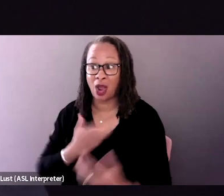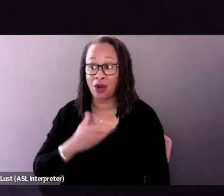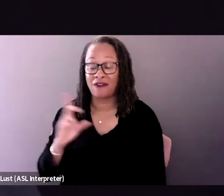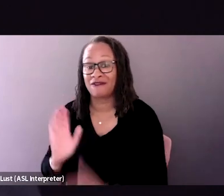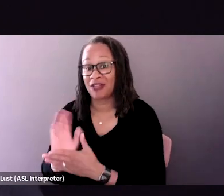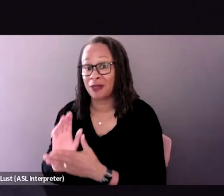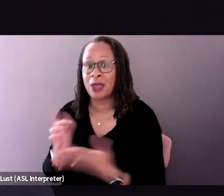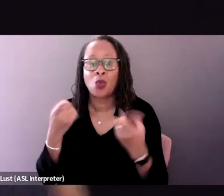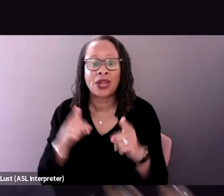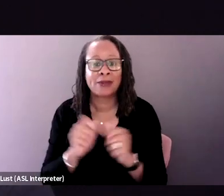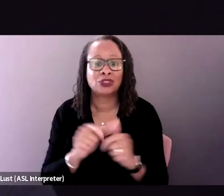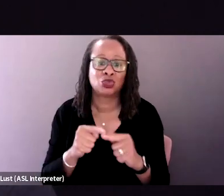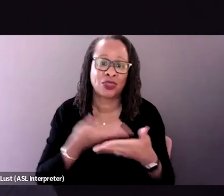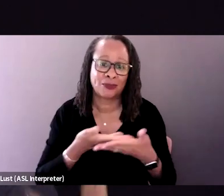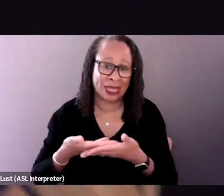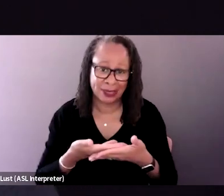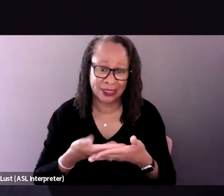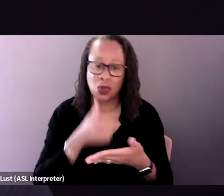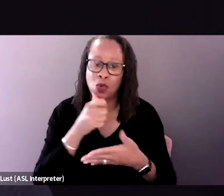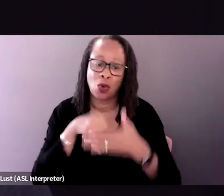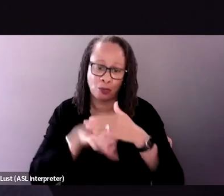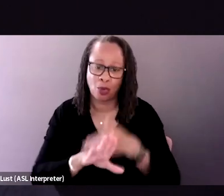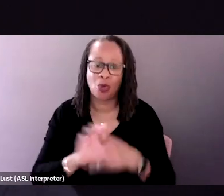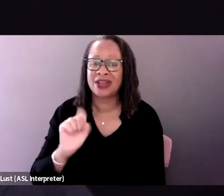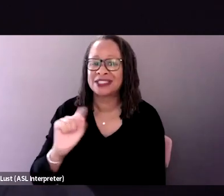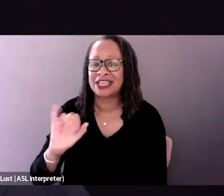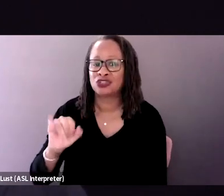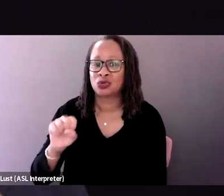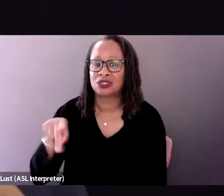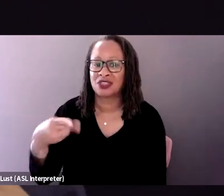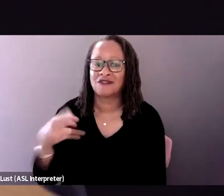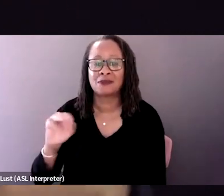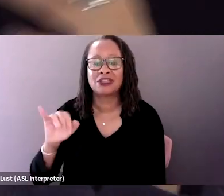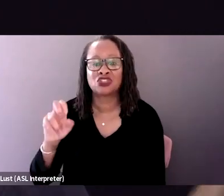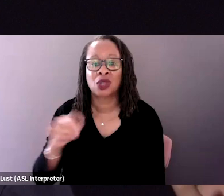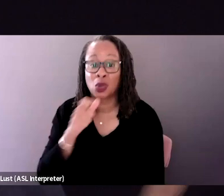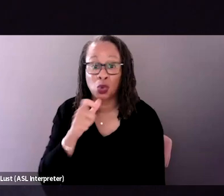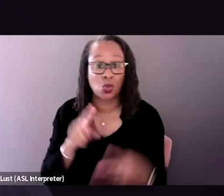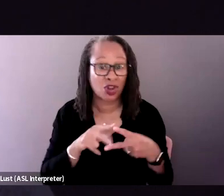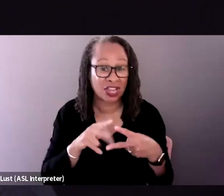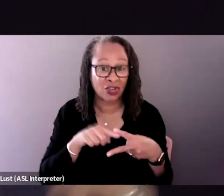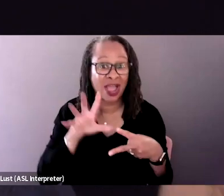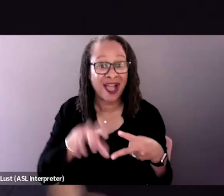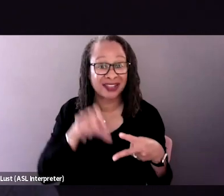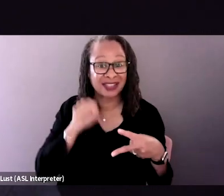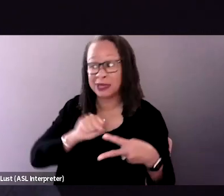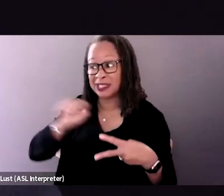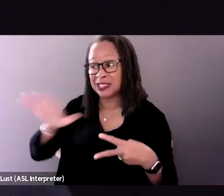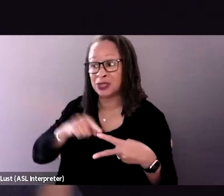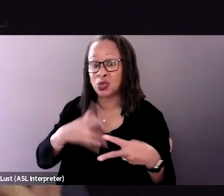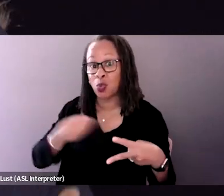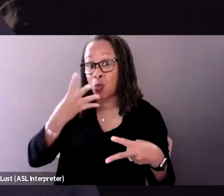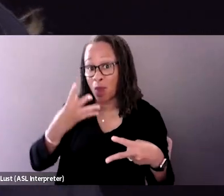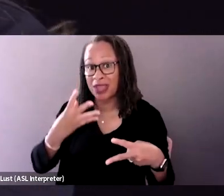to the babies who were born at St. Joseph's Mission, who were either adopted out into white families, forcibly